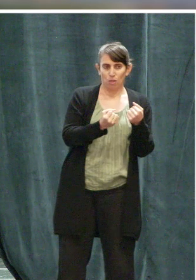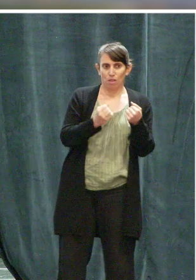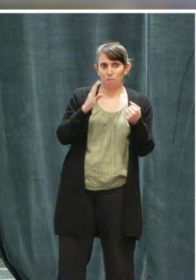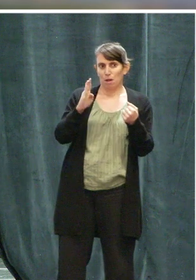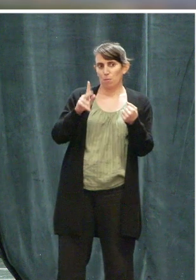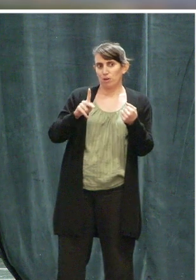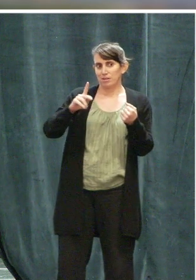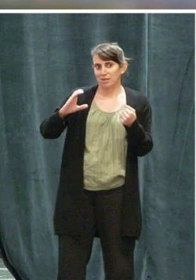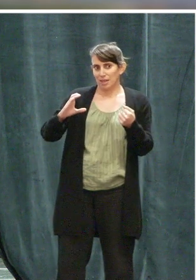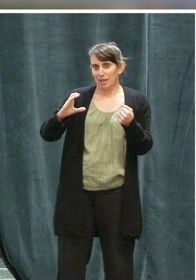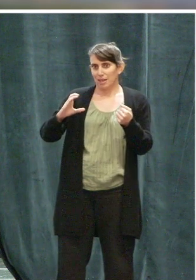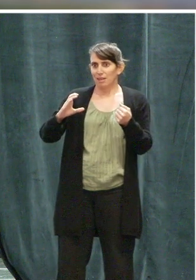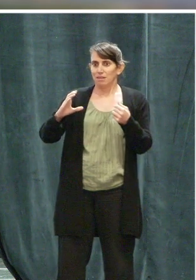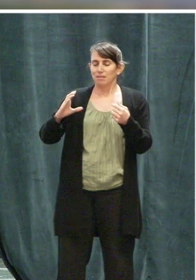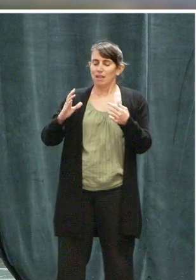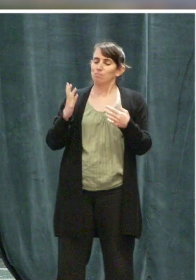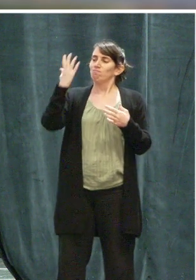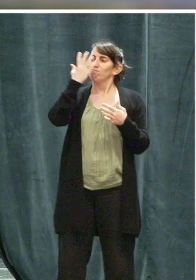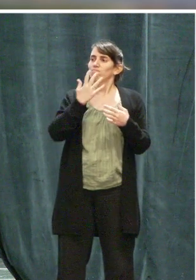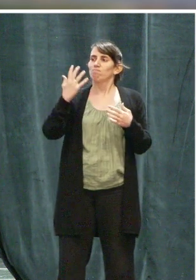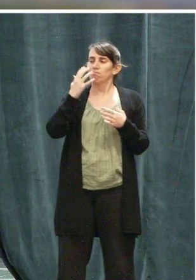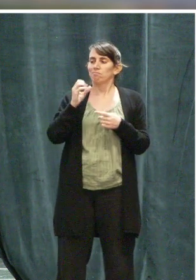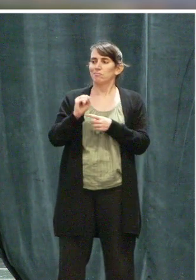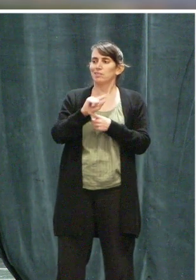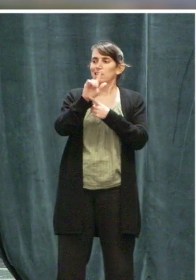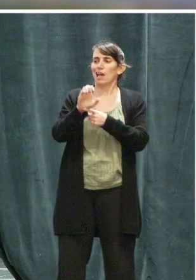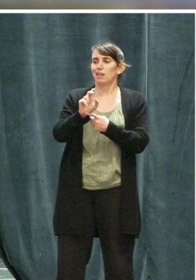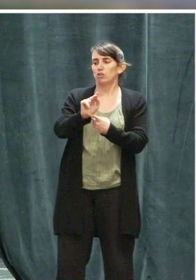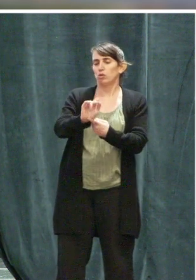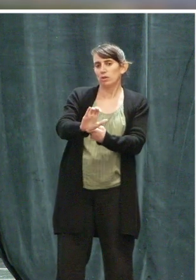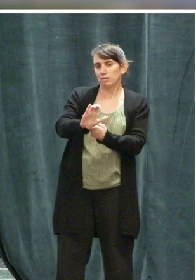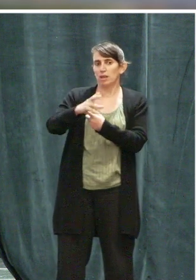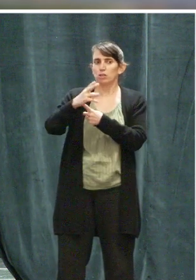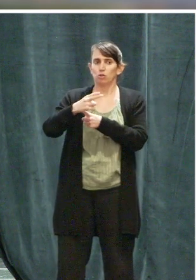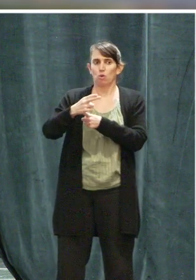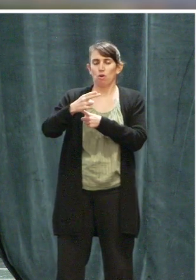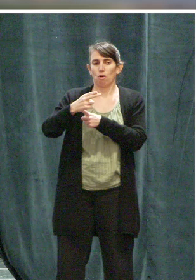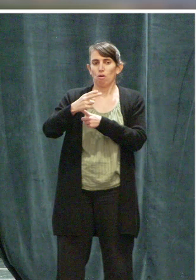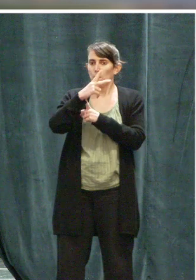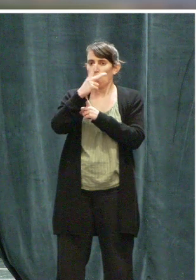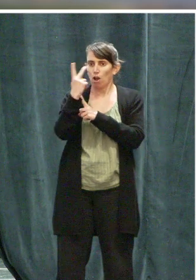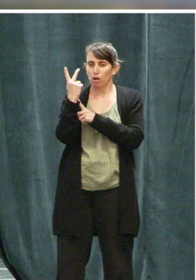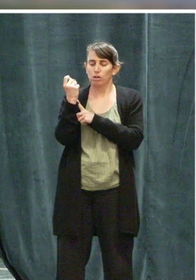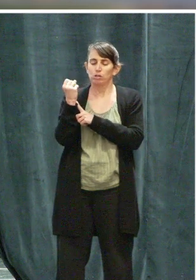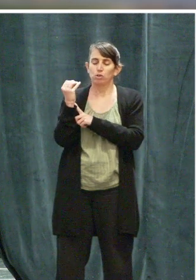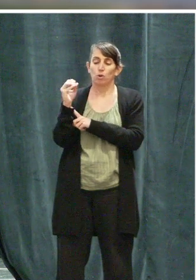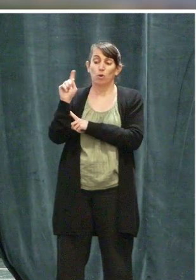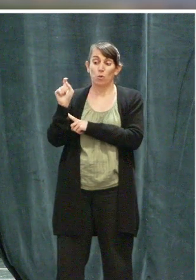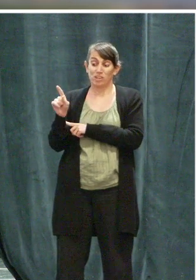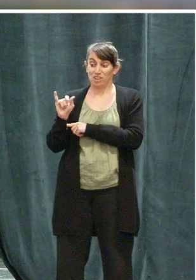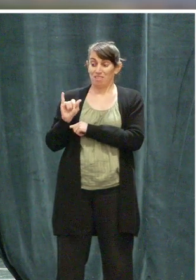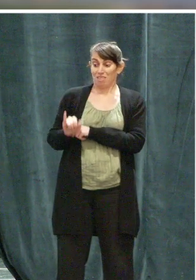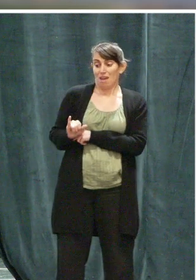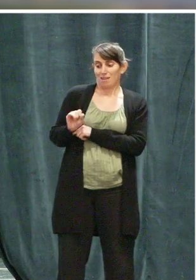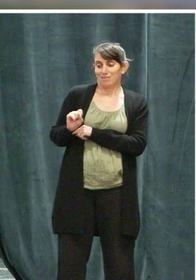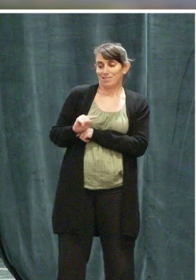hat tip to the Olmsted and New York style historical parks. So my question is that going to